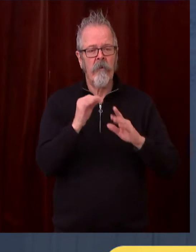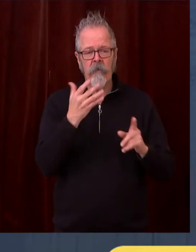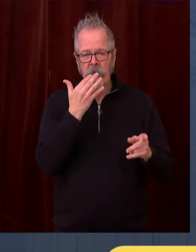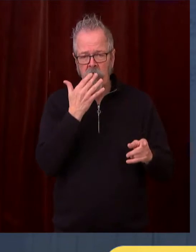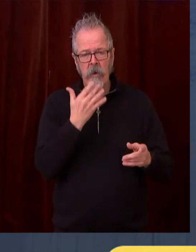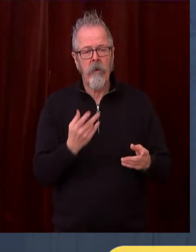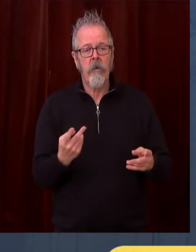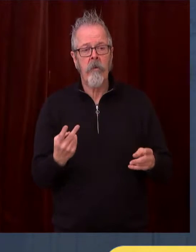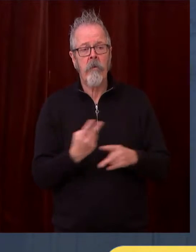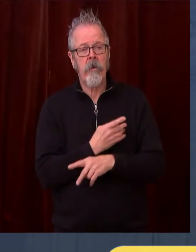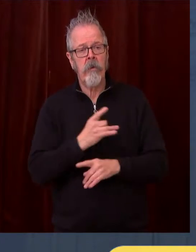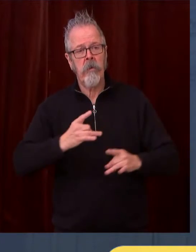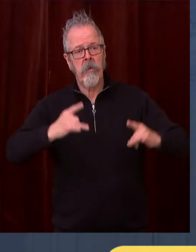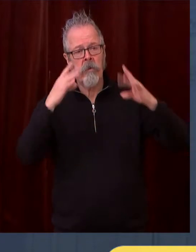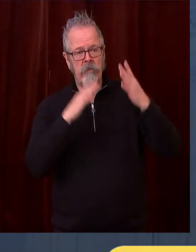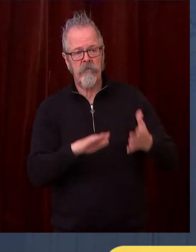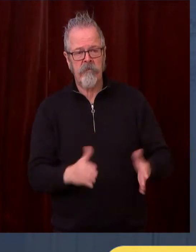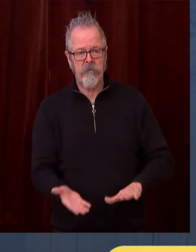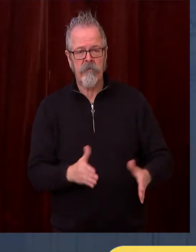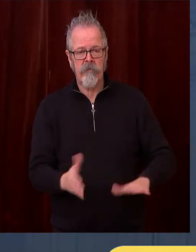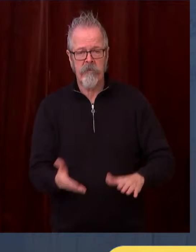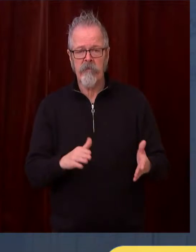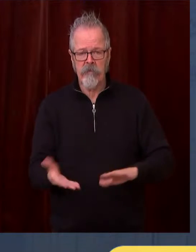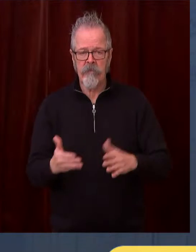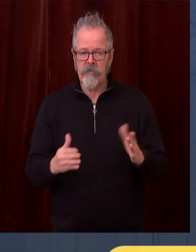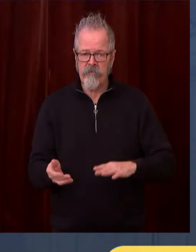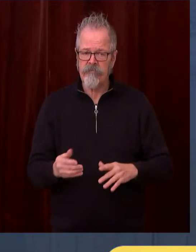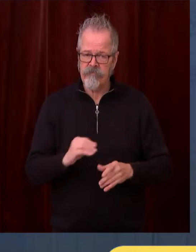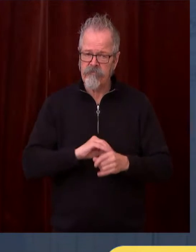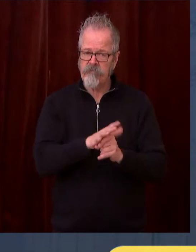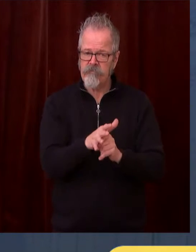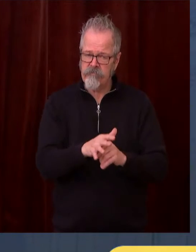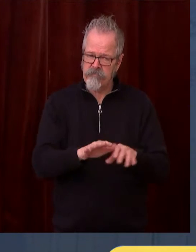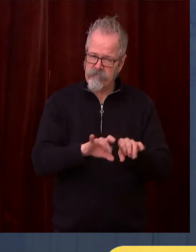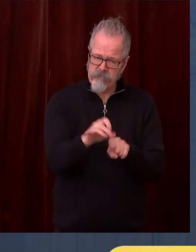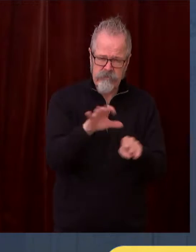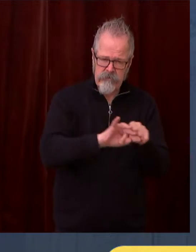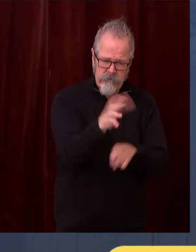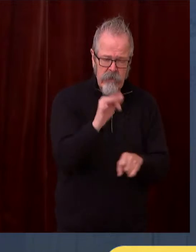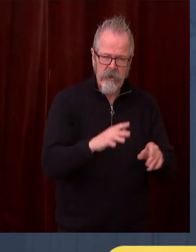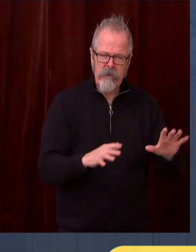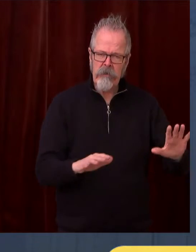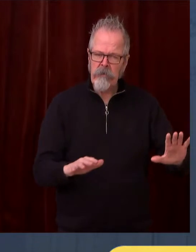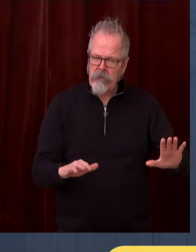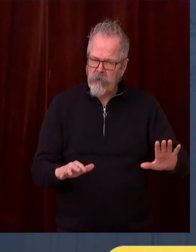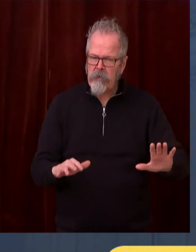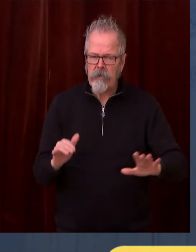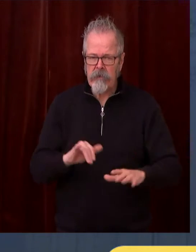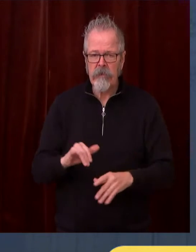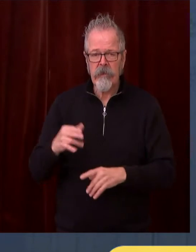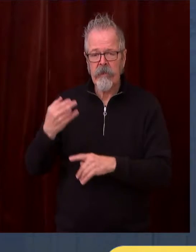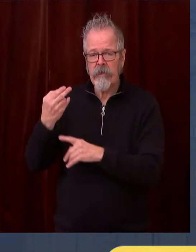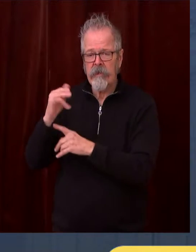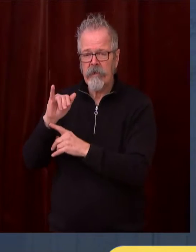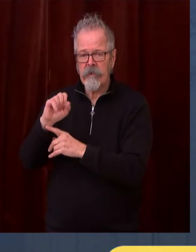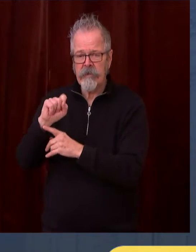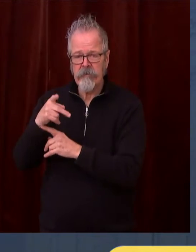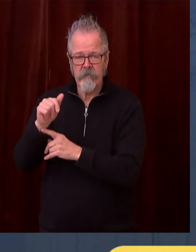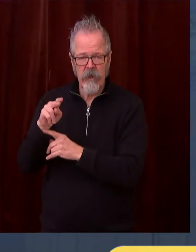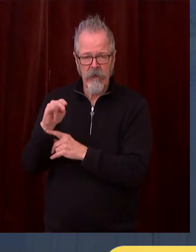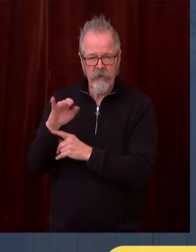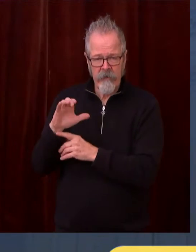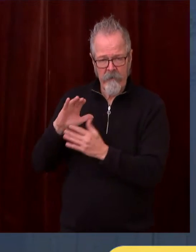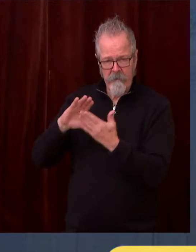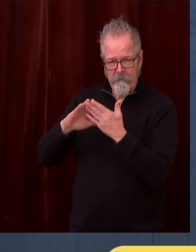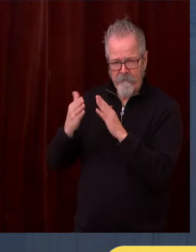have significantly exceeded the portion of the population they represent. So the communities of